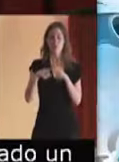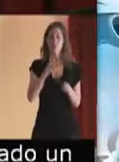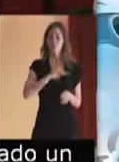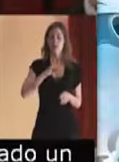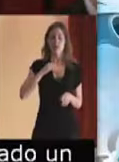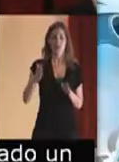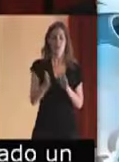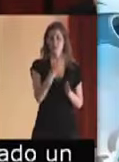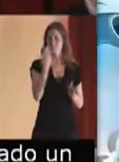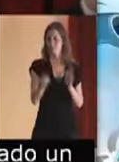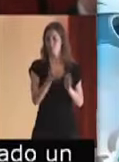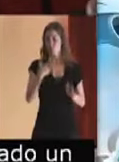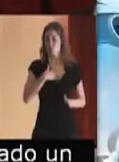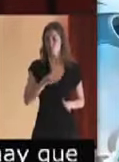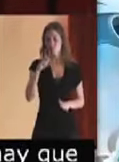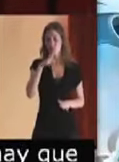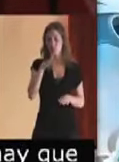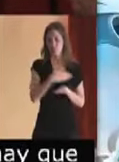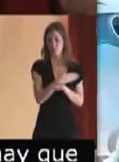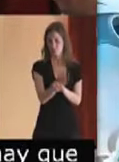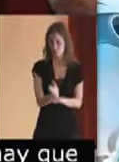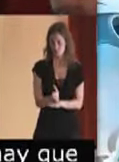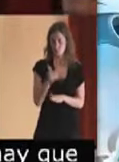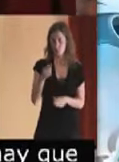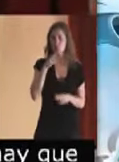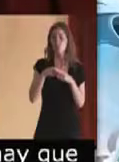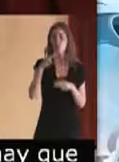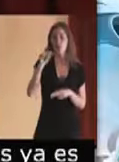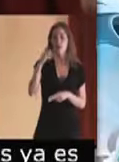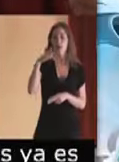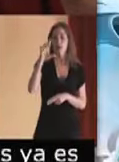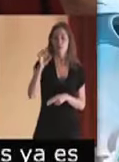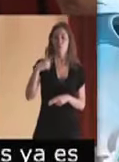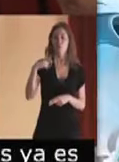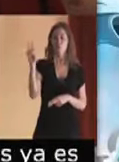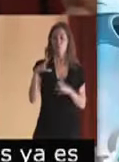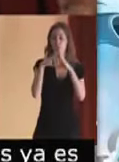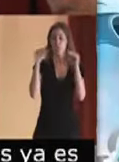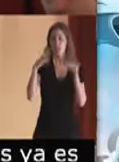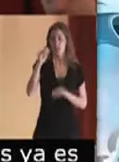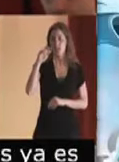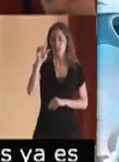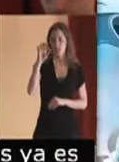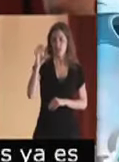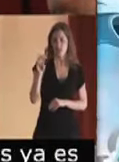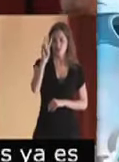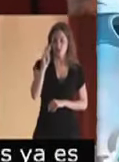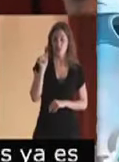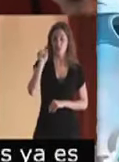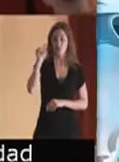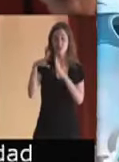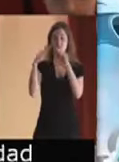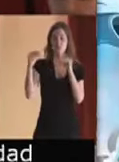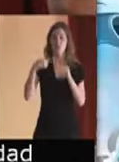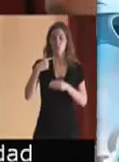system was already presented, so I'll be able to skip some of the slides and it's getting late. My name is Pablo Revuelta. I come from the Carlos